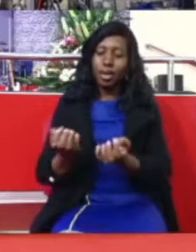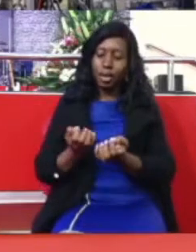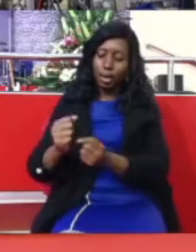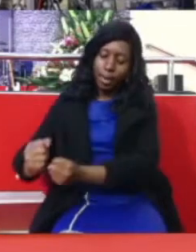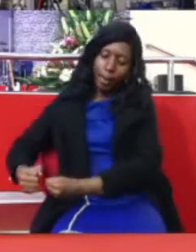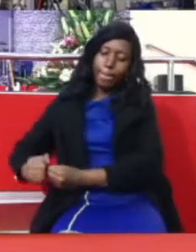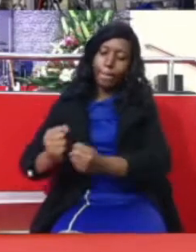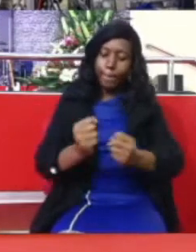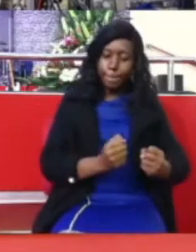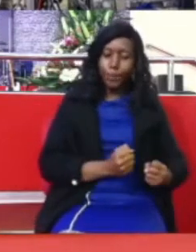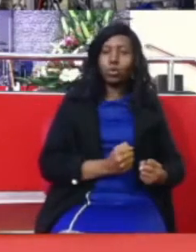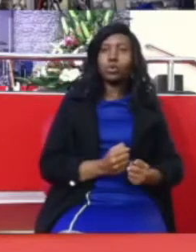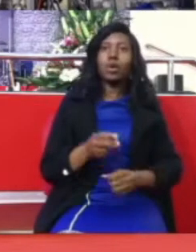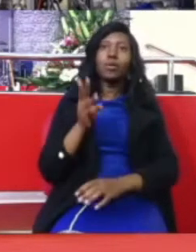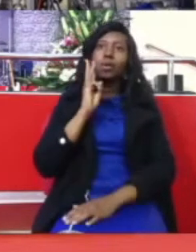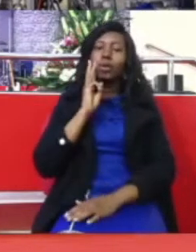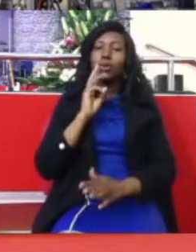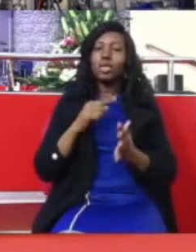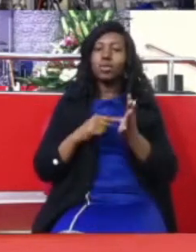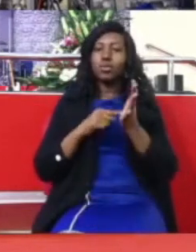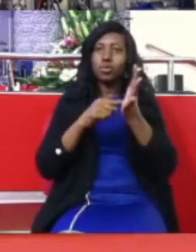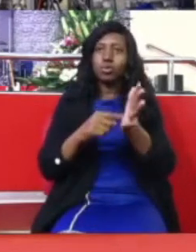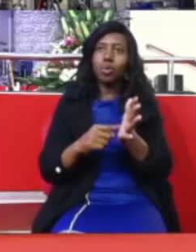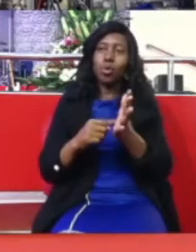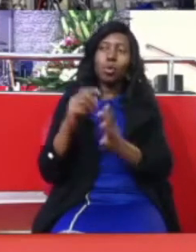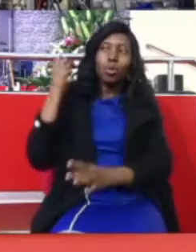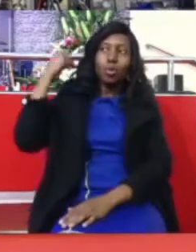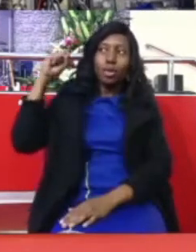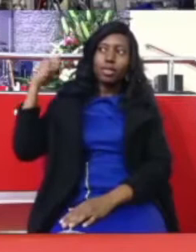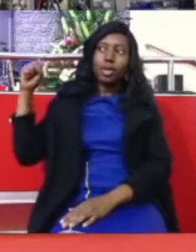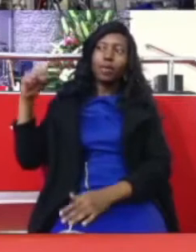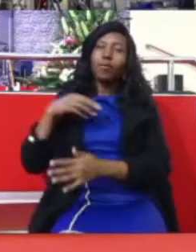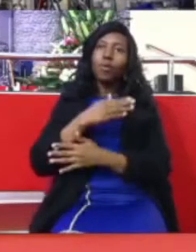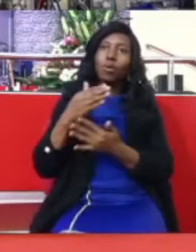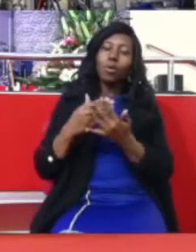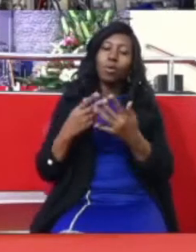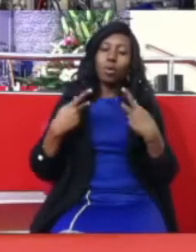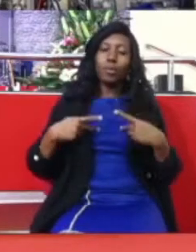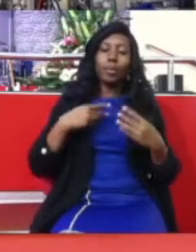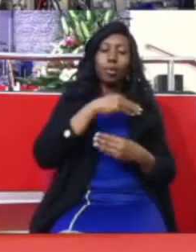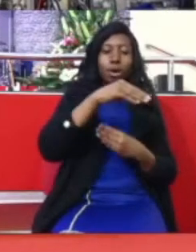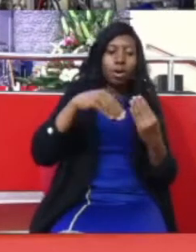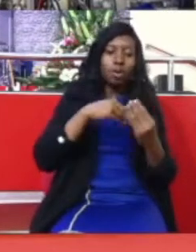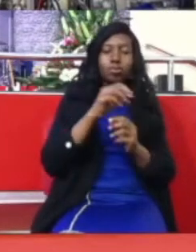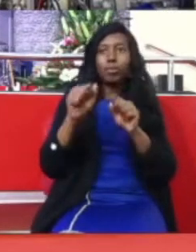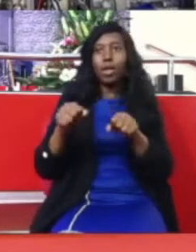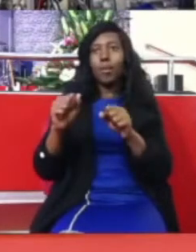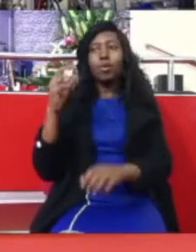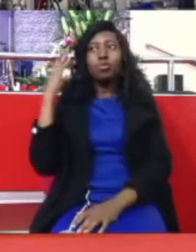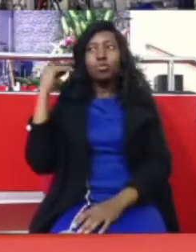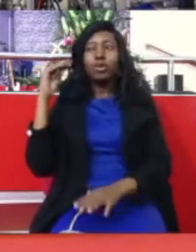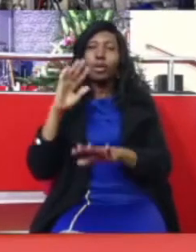to magnify the sound so that everybody who is around is able to hear the good news. Bwana